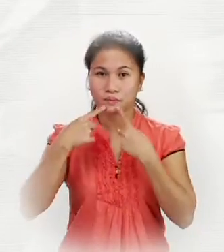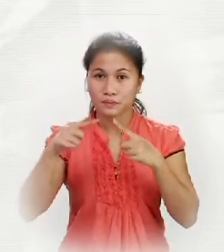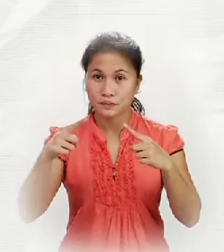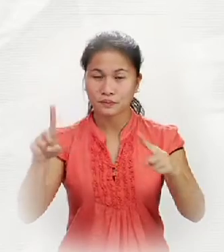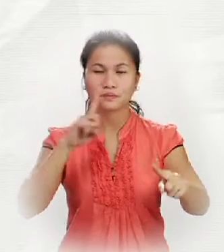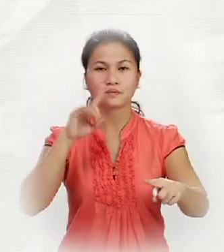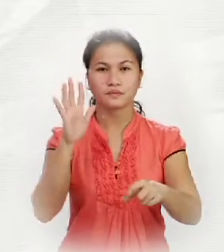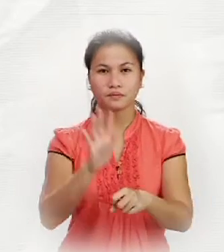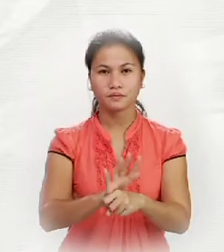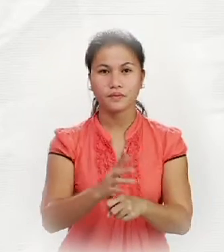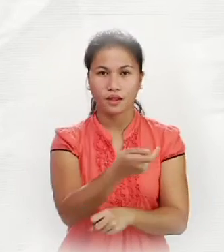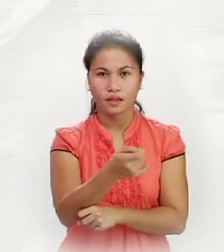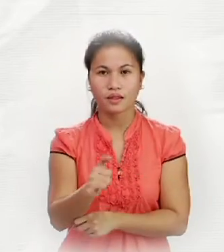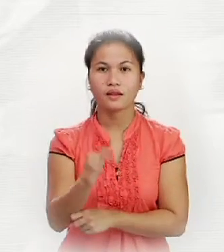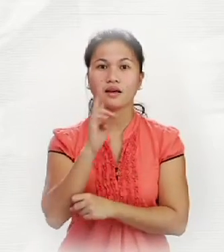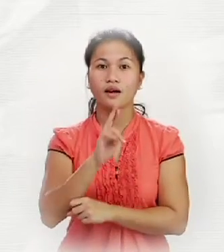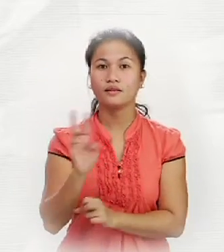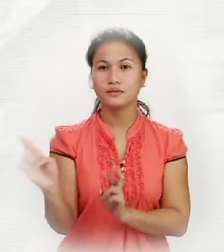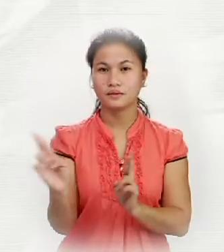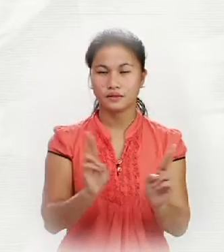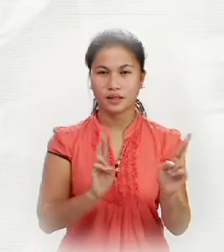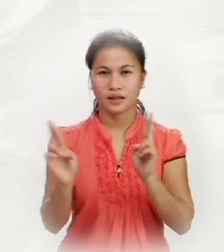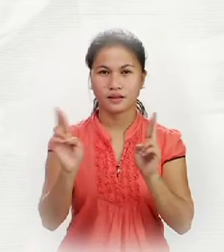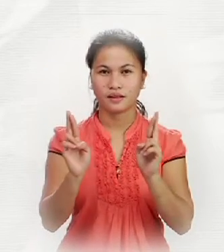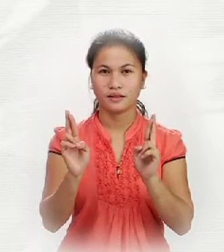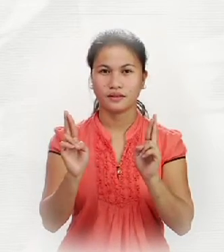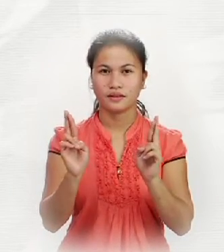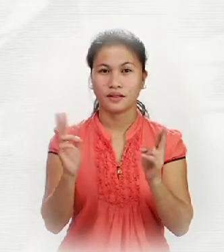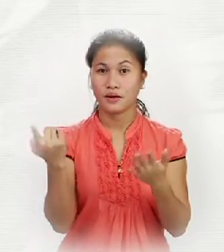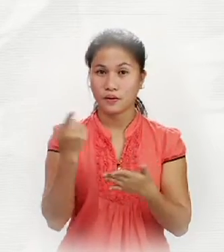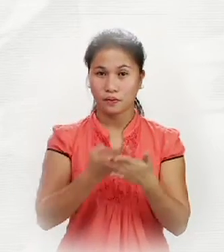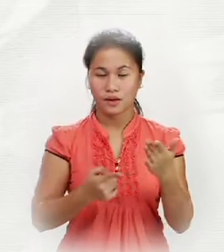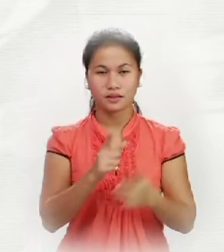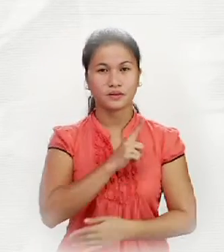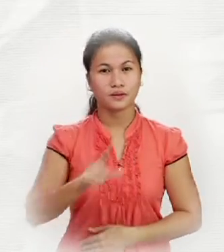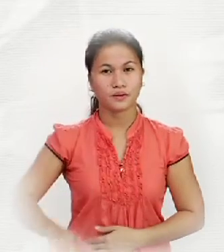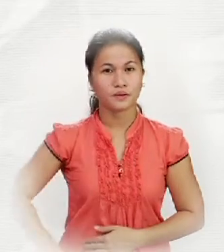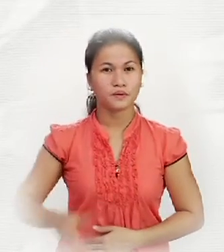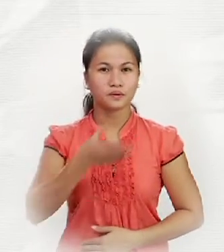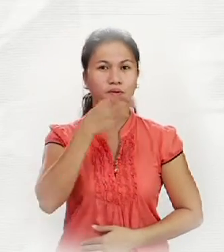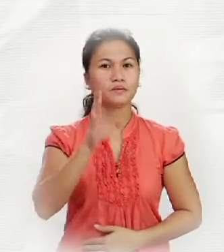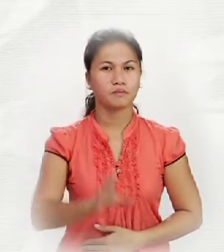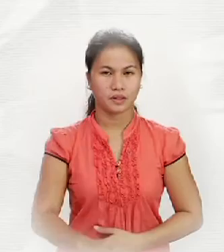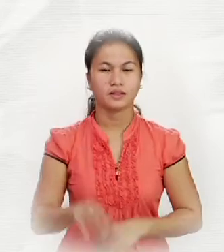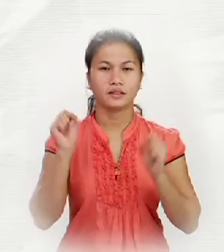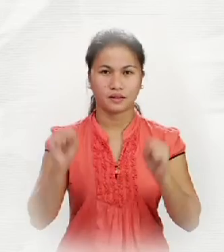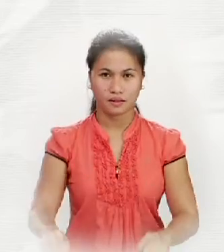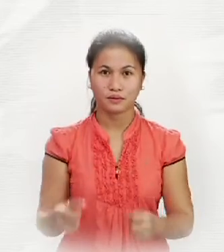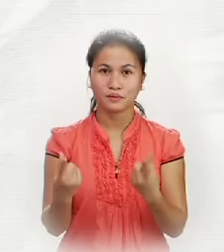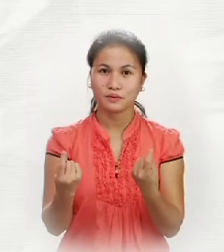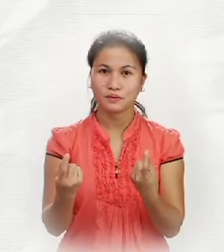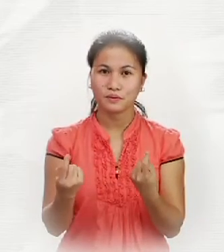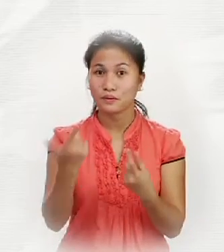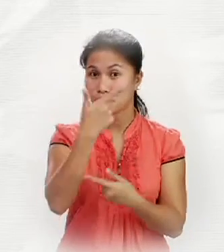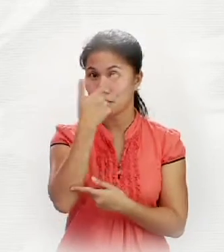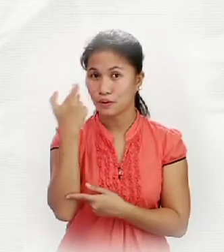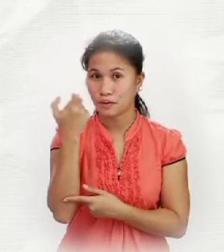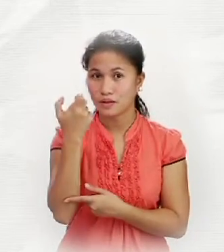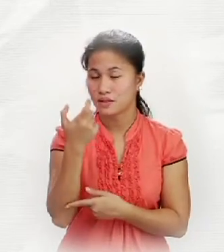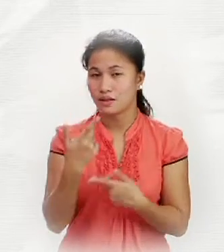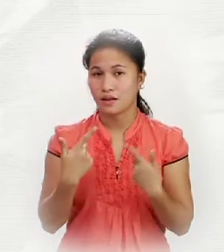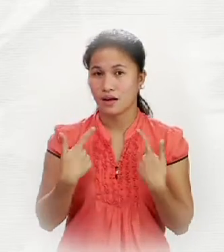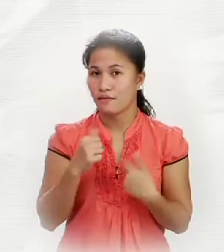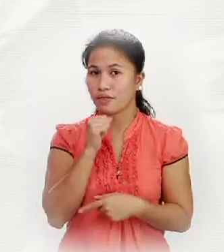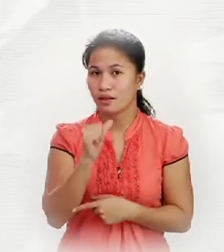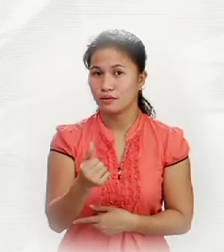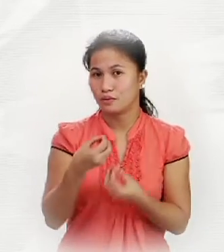promise, they are ready. What the Lord commands, they will do because they have not